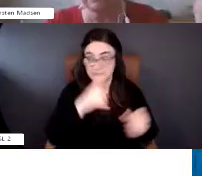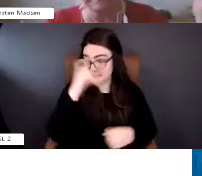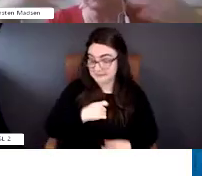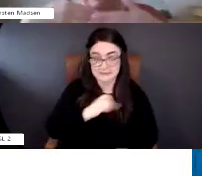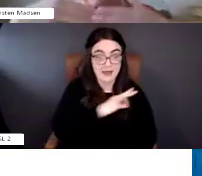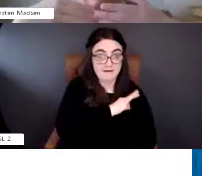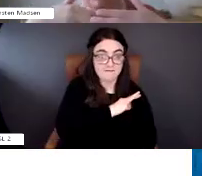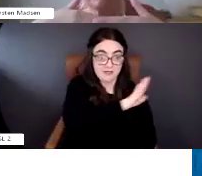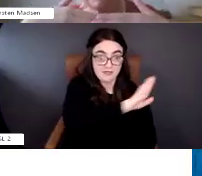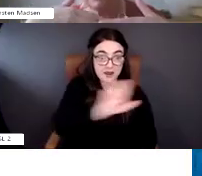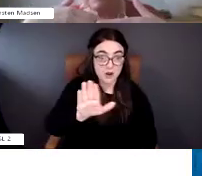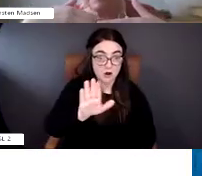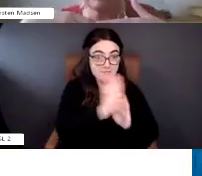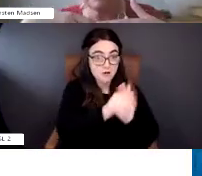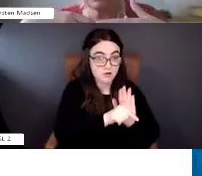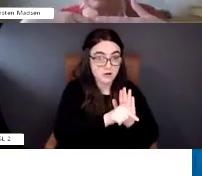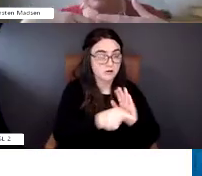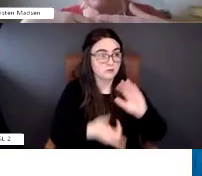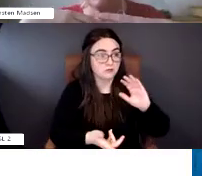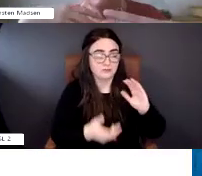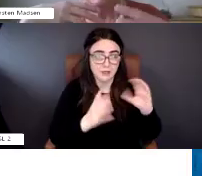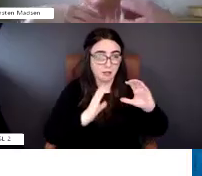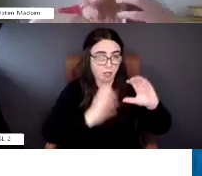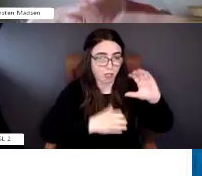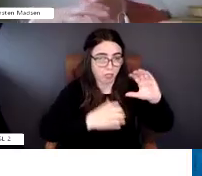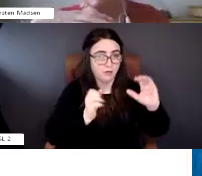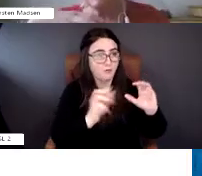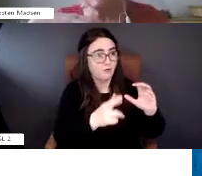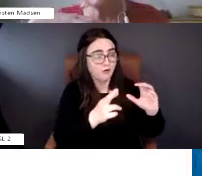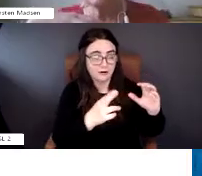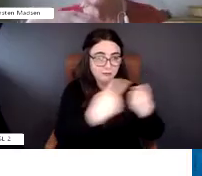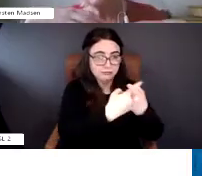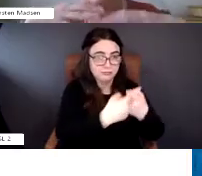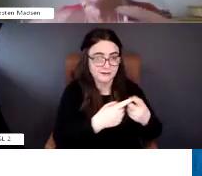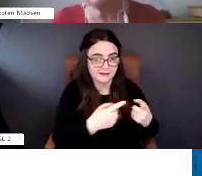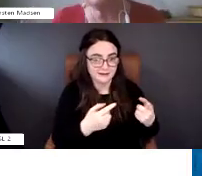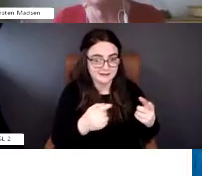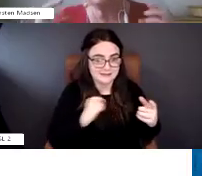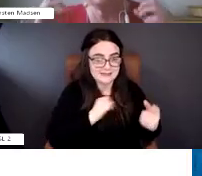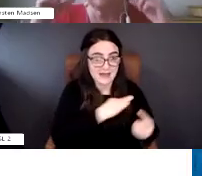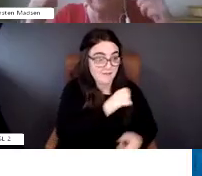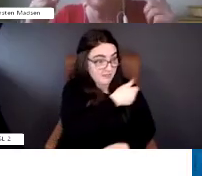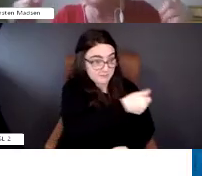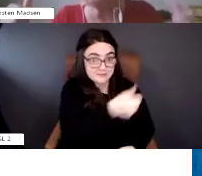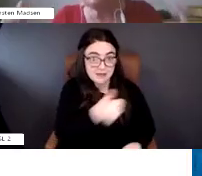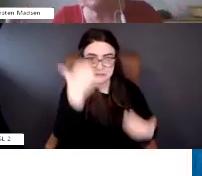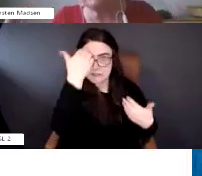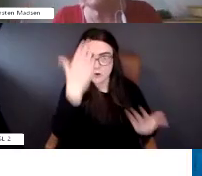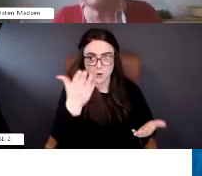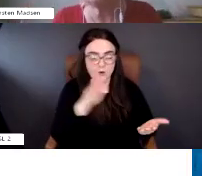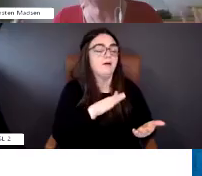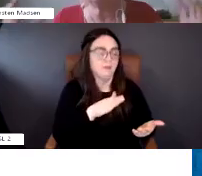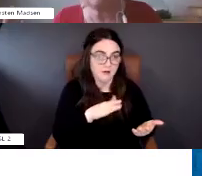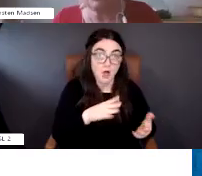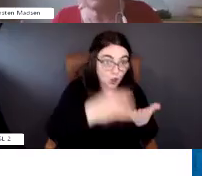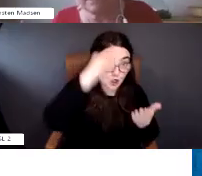different backgrounds. They were miscommunicating with each other. And in doing that, they became more